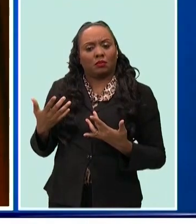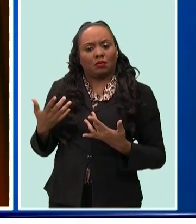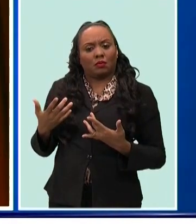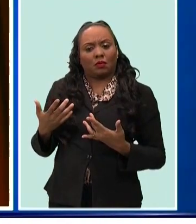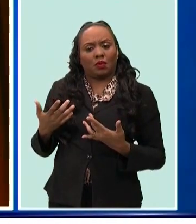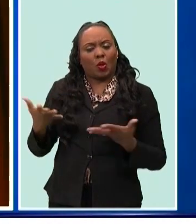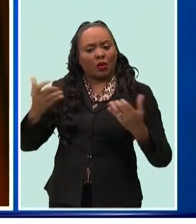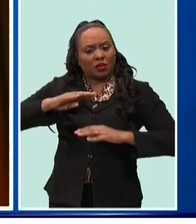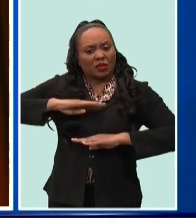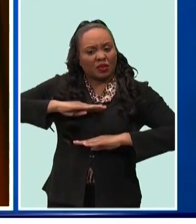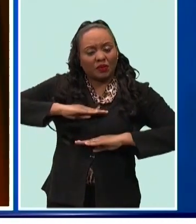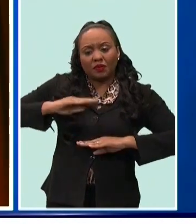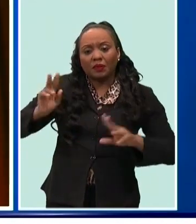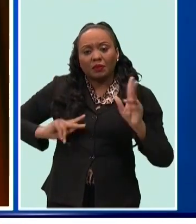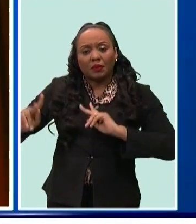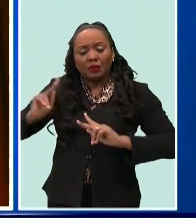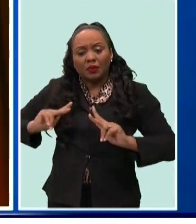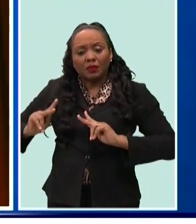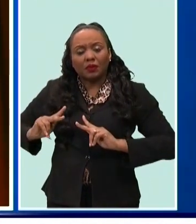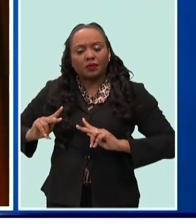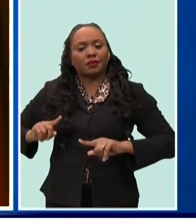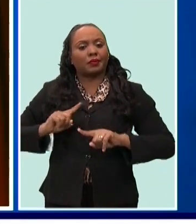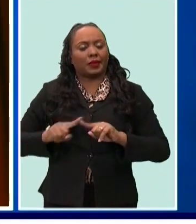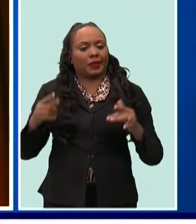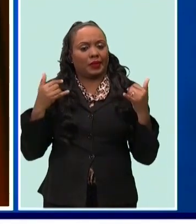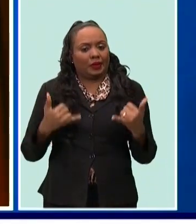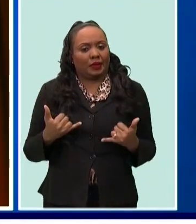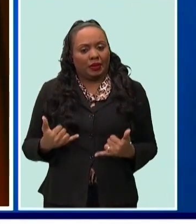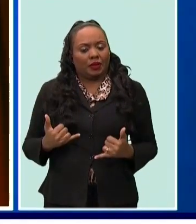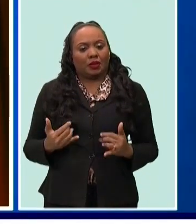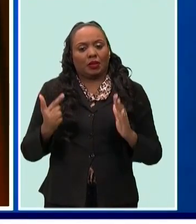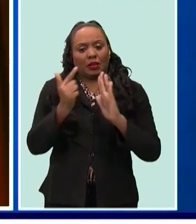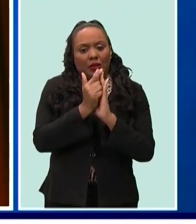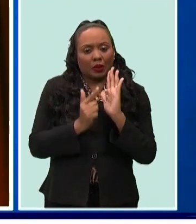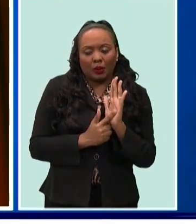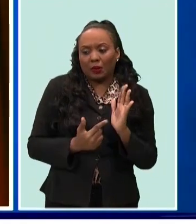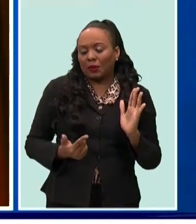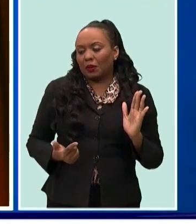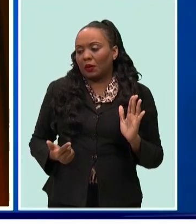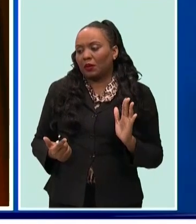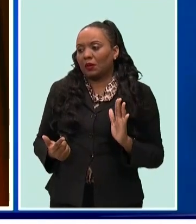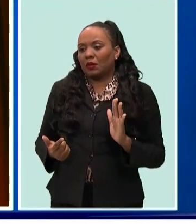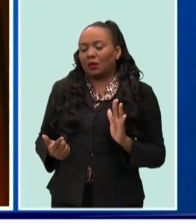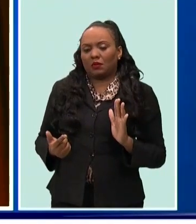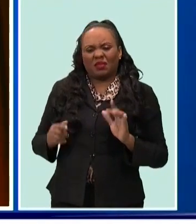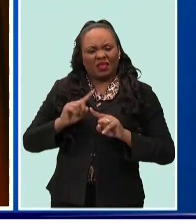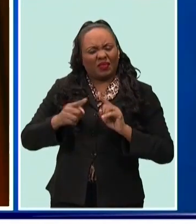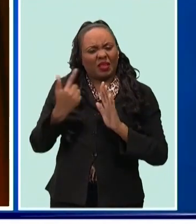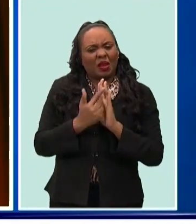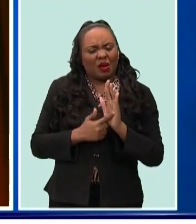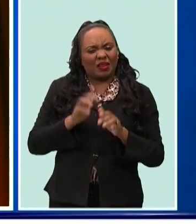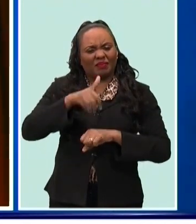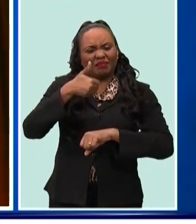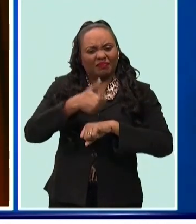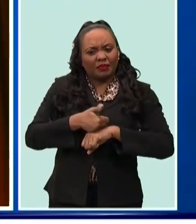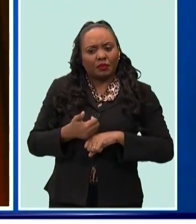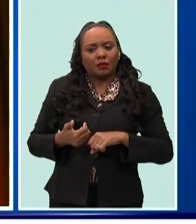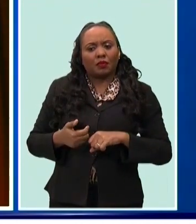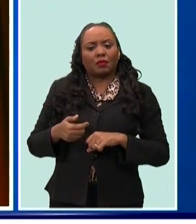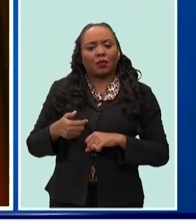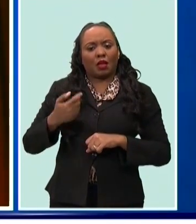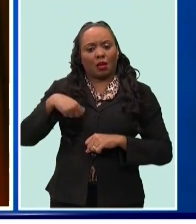constituents, it was felt that the existing legislation and legislative framework within which festivals